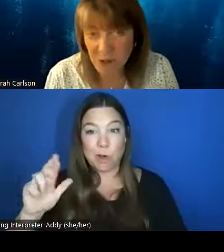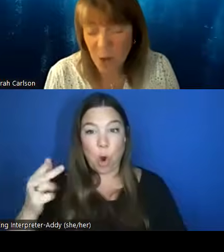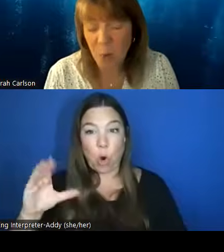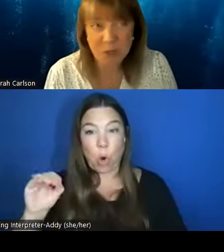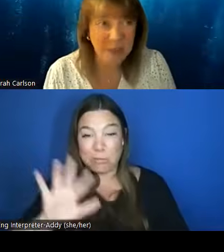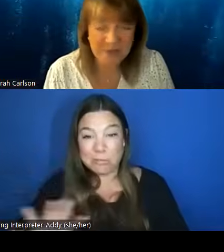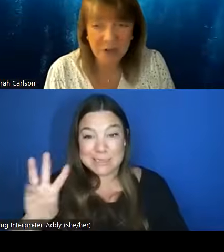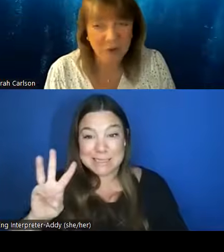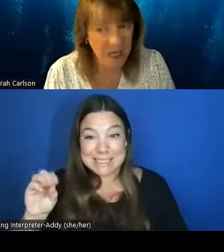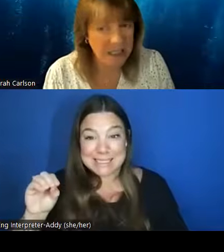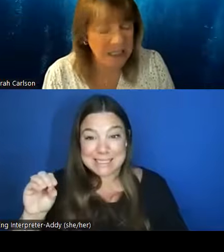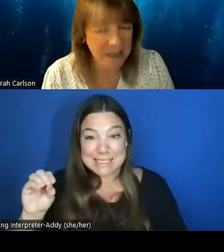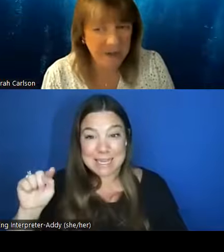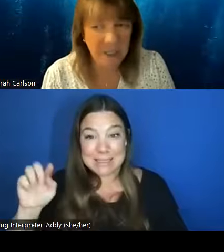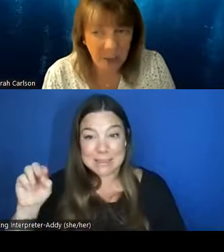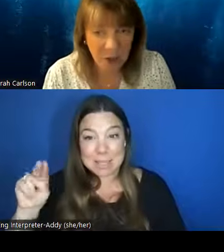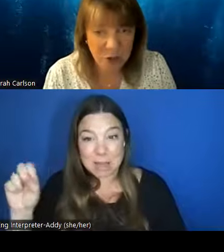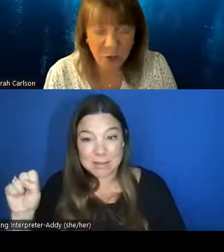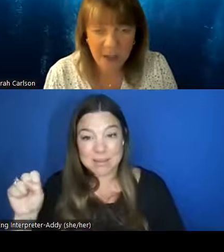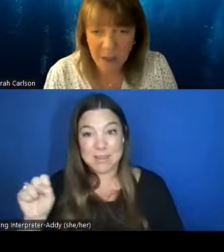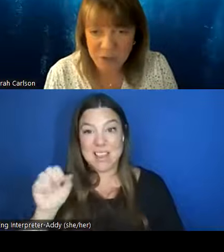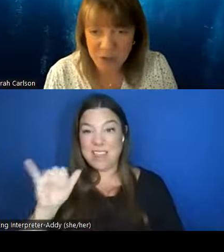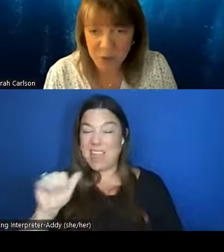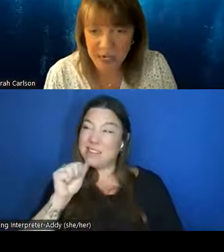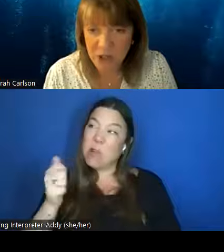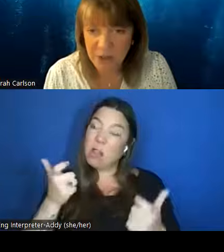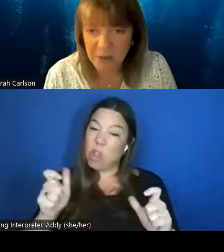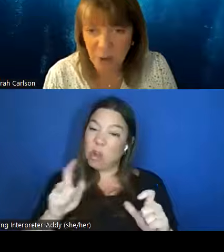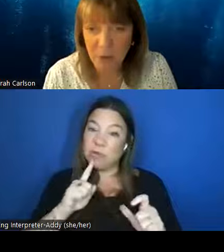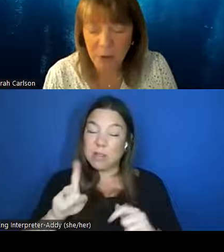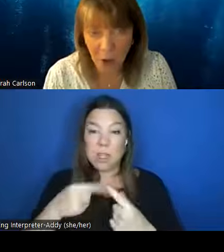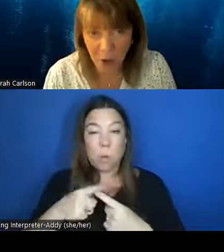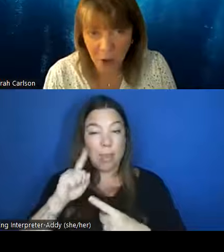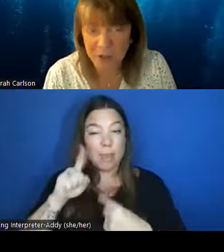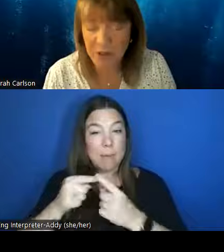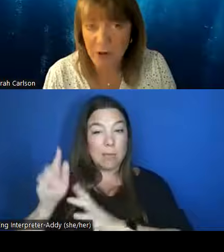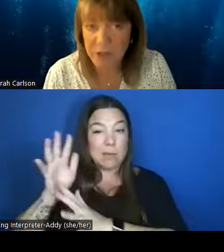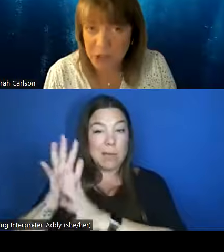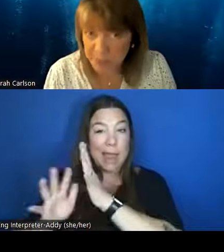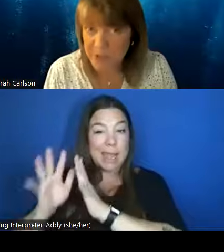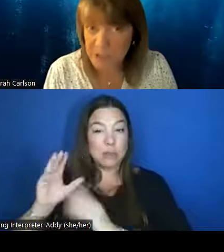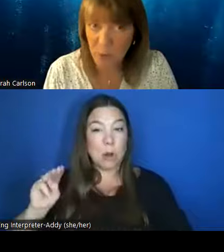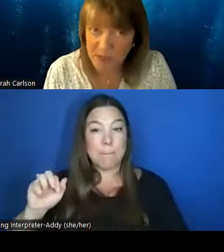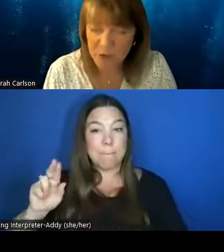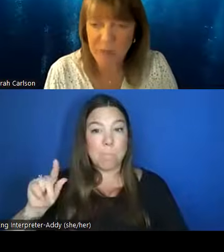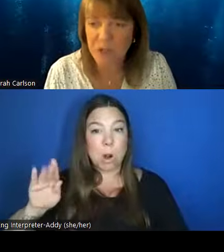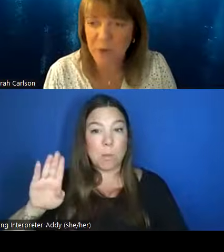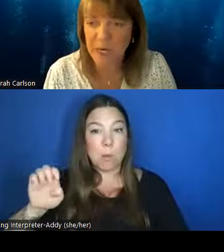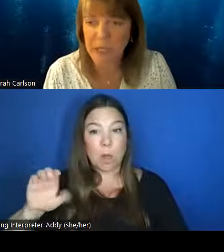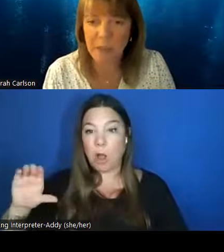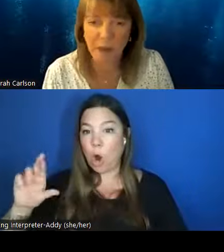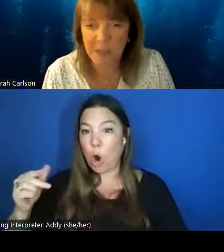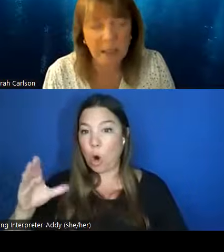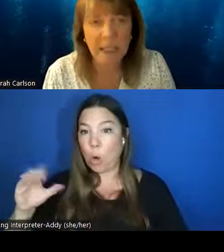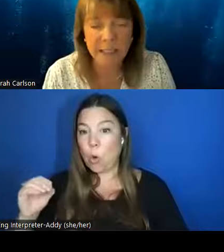tons, which, believe it or not, is not very large when it comes to ancient marble cargoes. There are ships in the Western